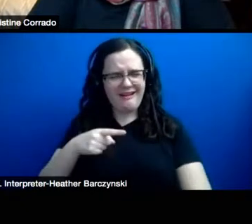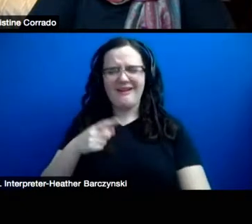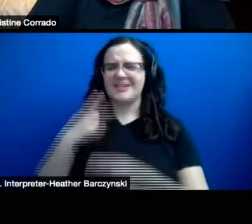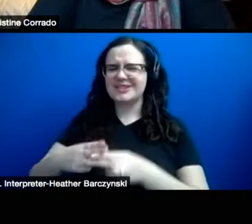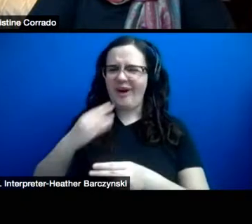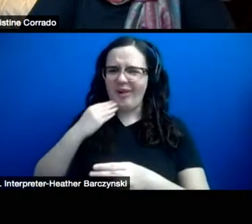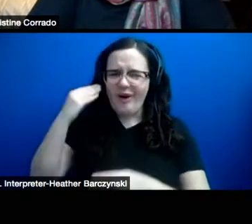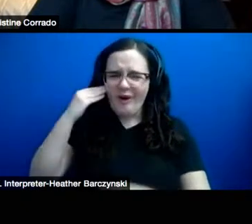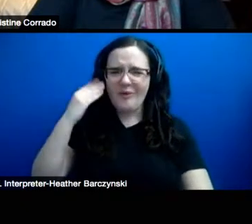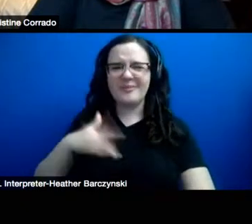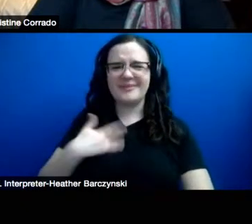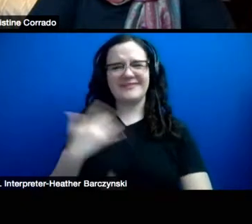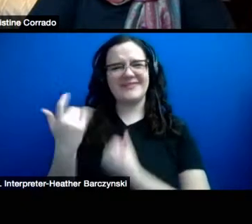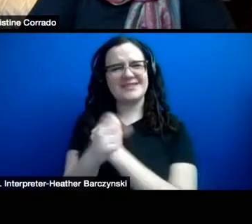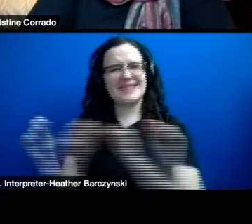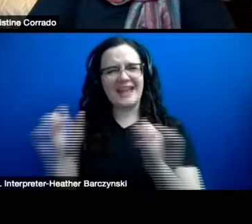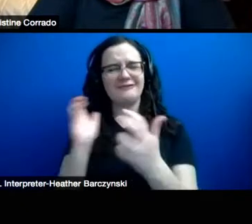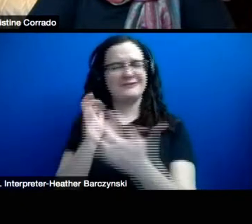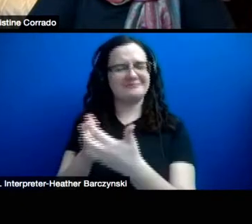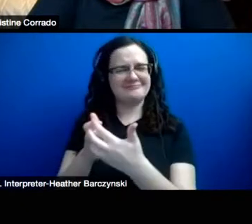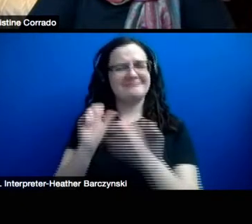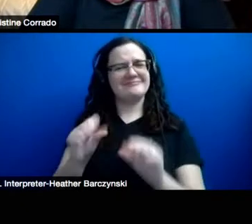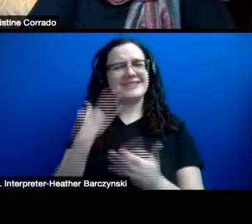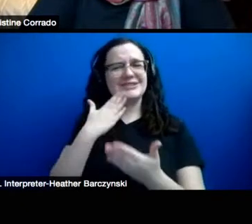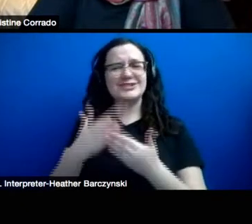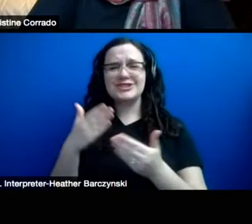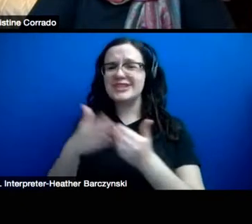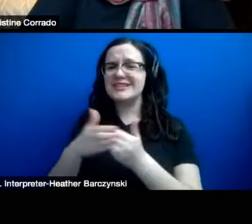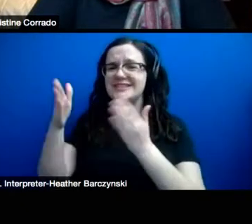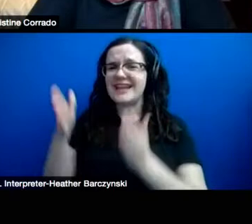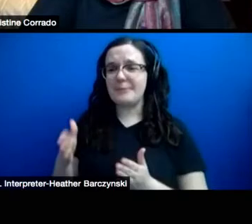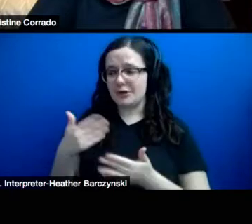can be good neighbors, no matter who your neighbor is.